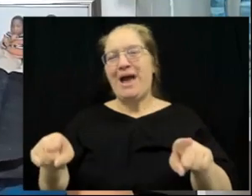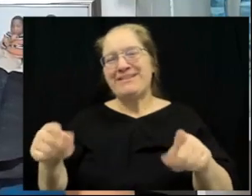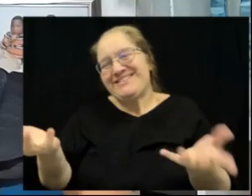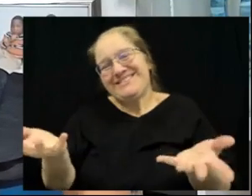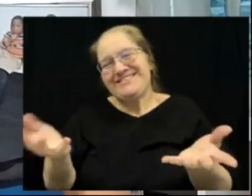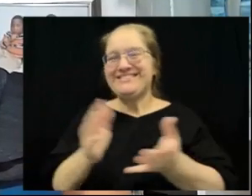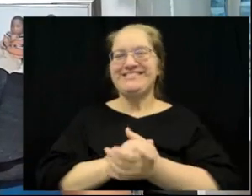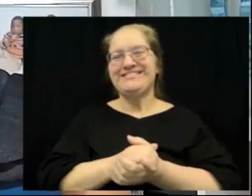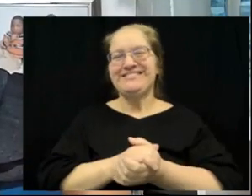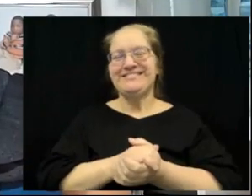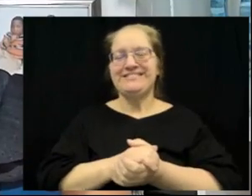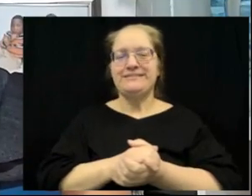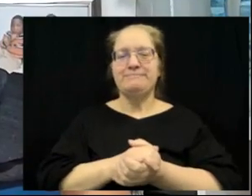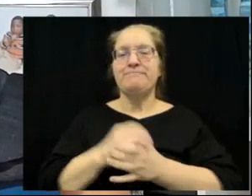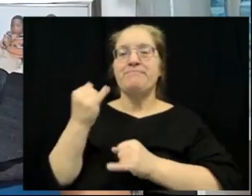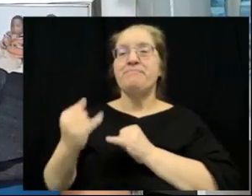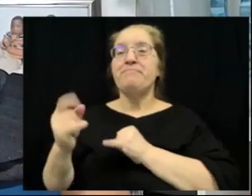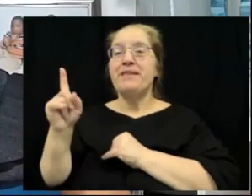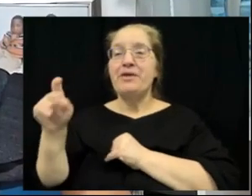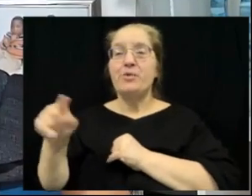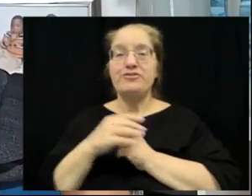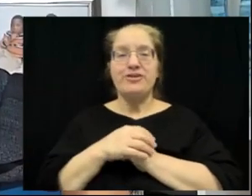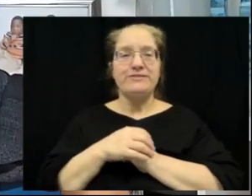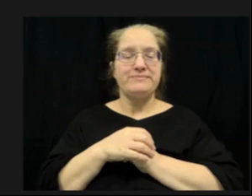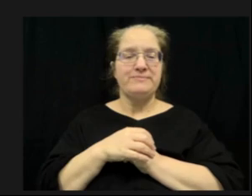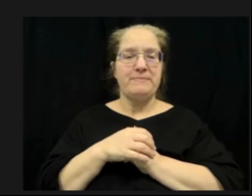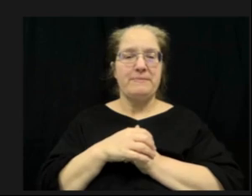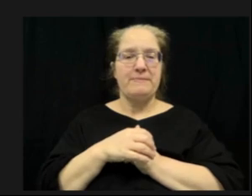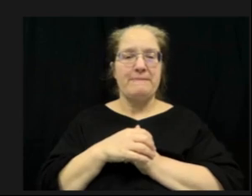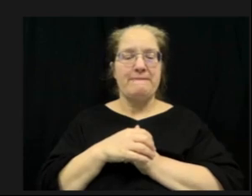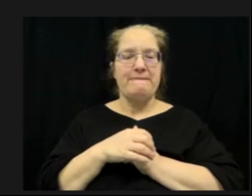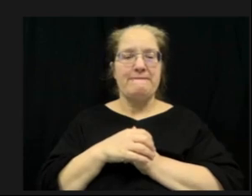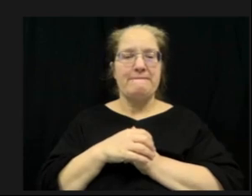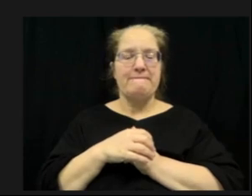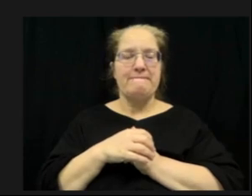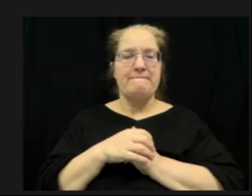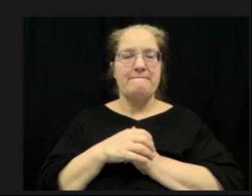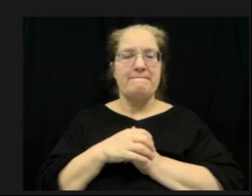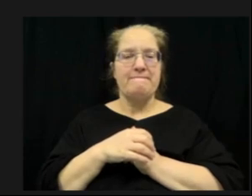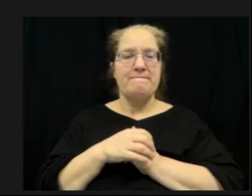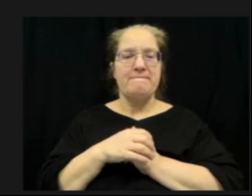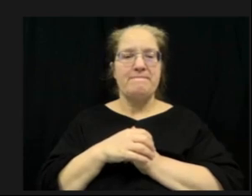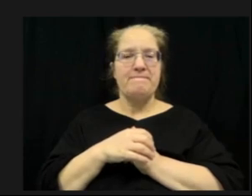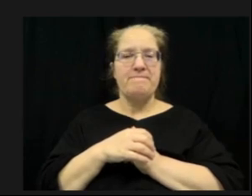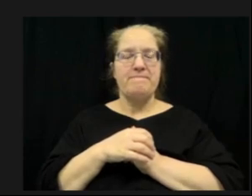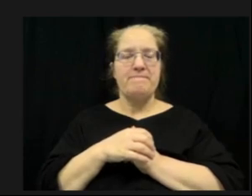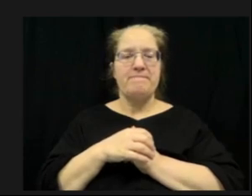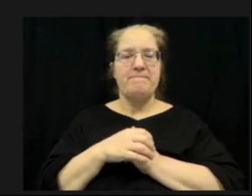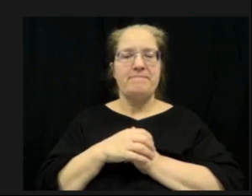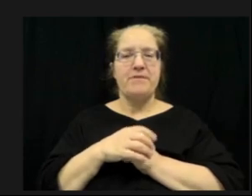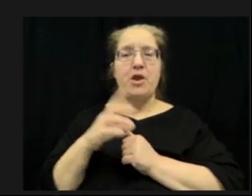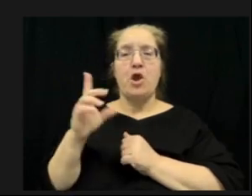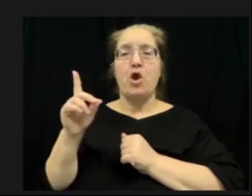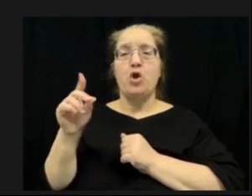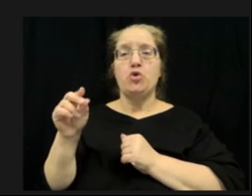So totally. Okay, last question, Diana. So the last question says, do you have suggestions for a